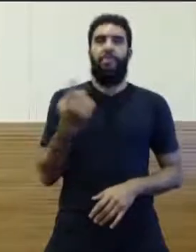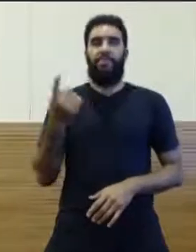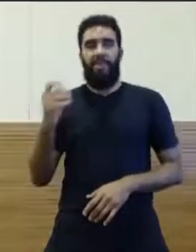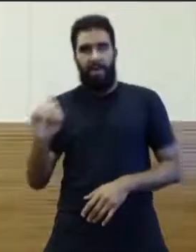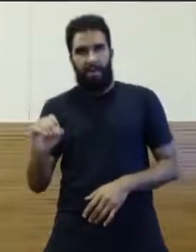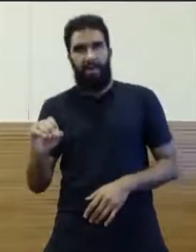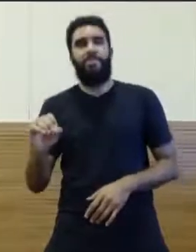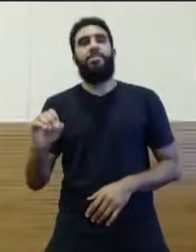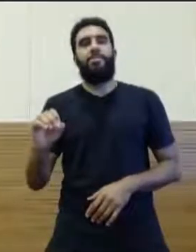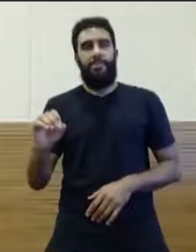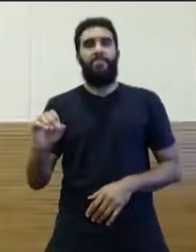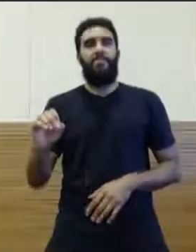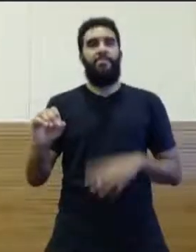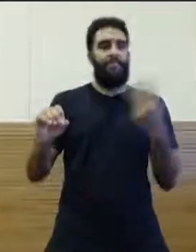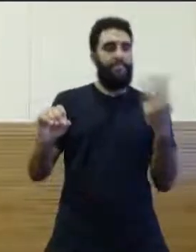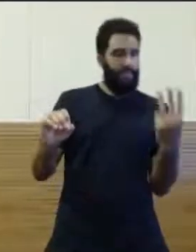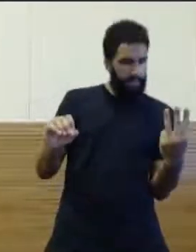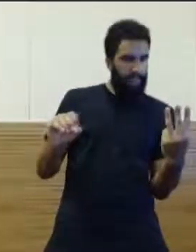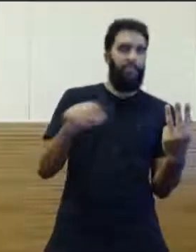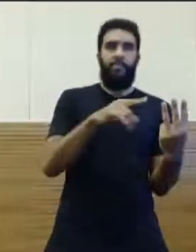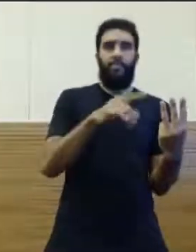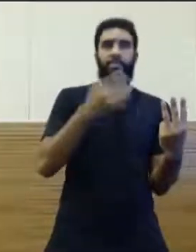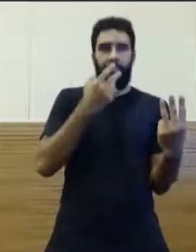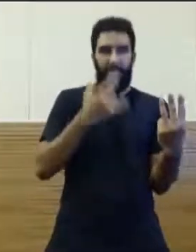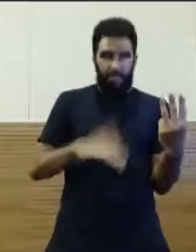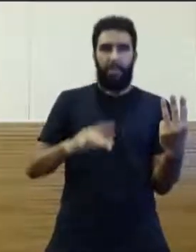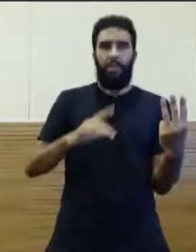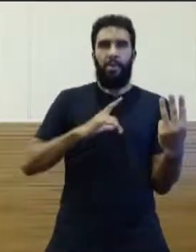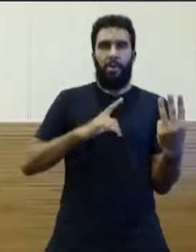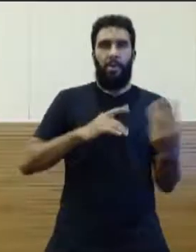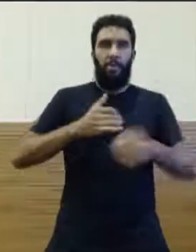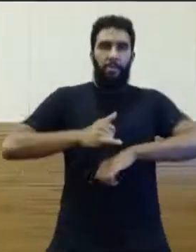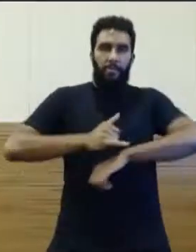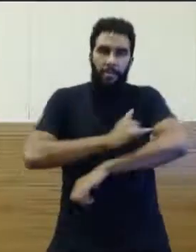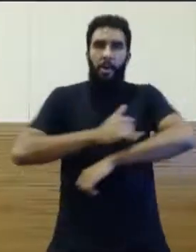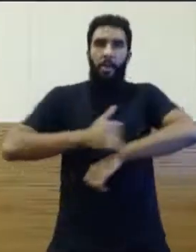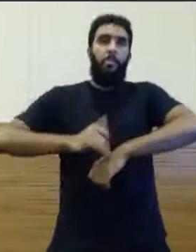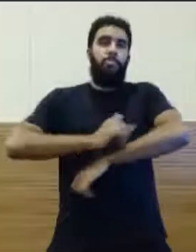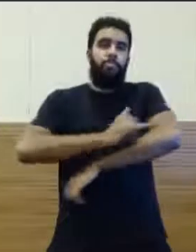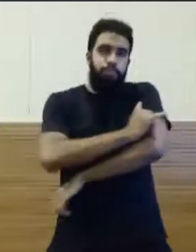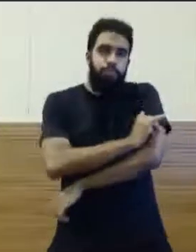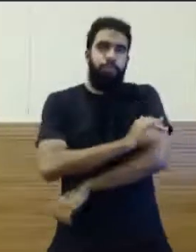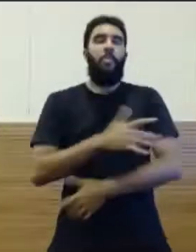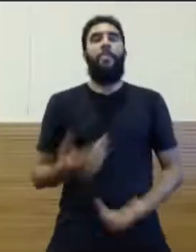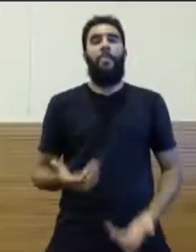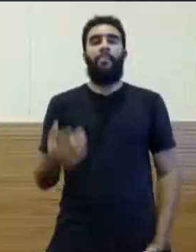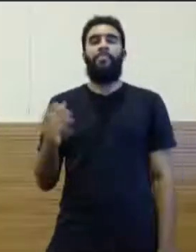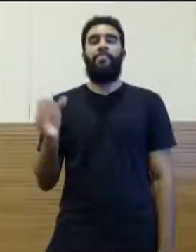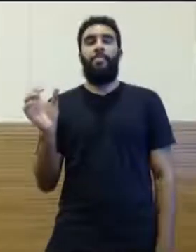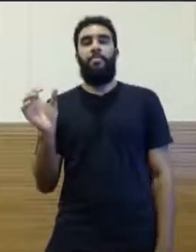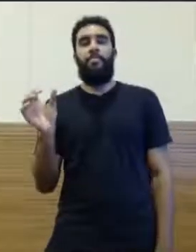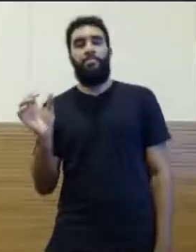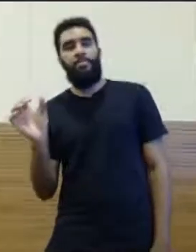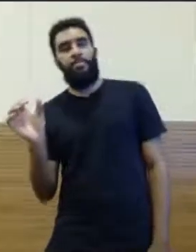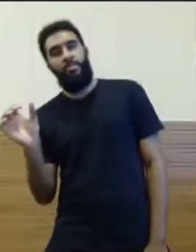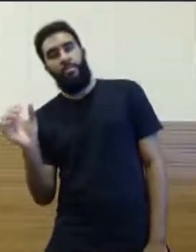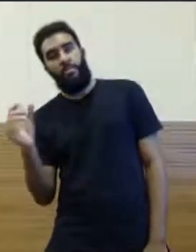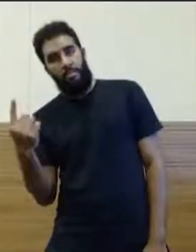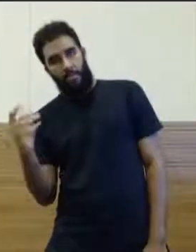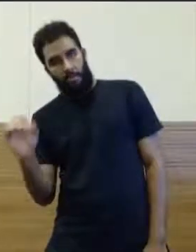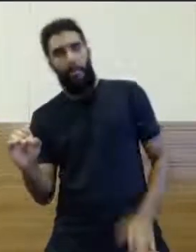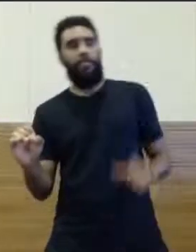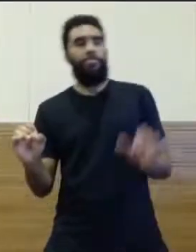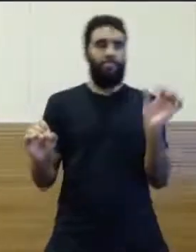3 of each 10 teenagers have overweight or obesity. 6 of